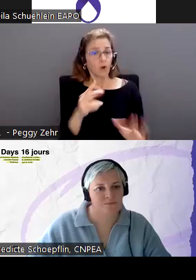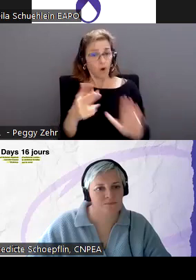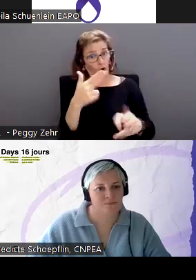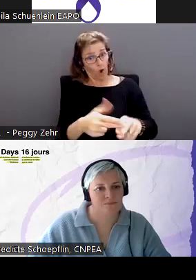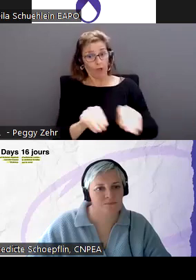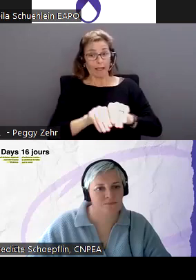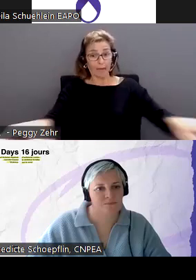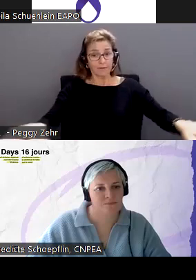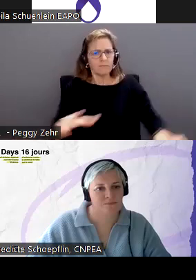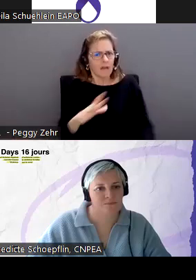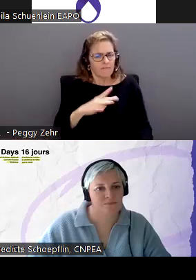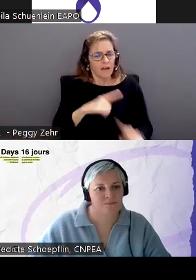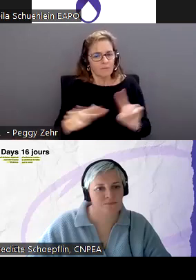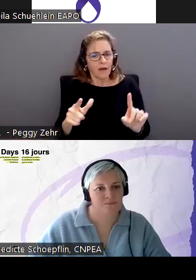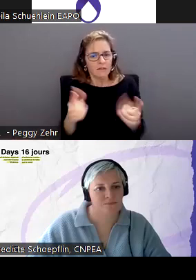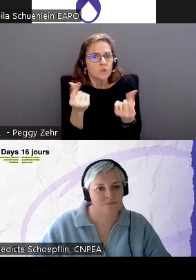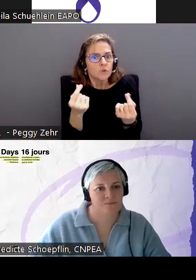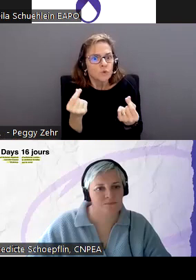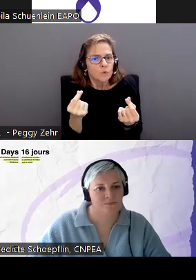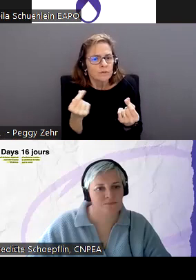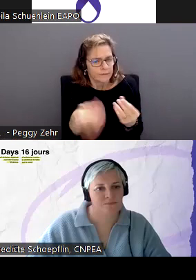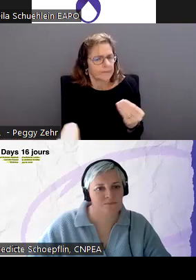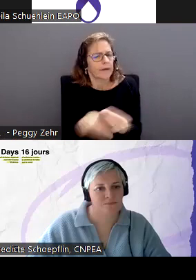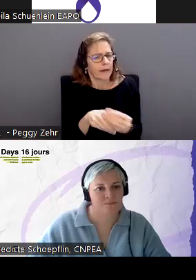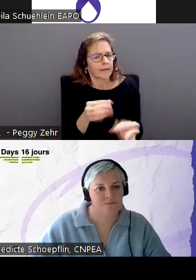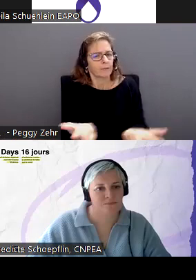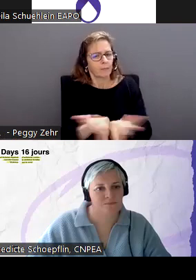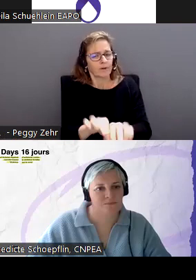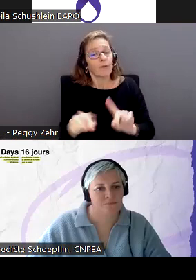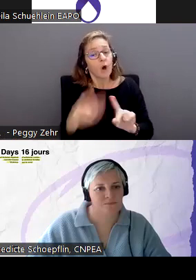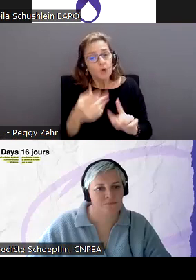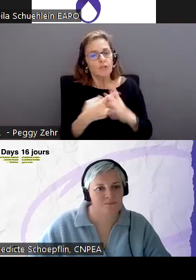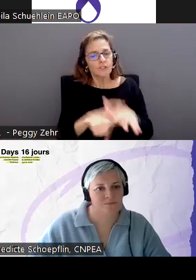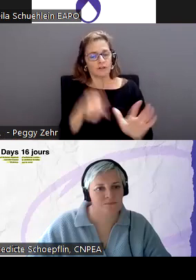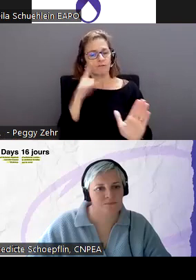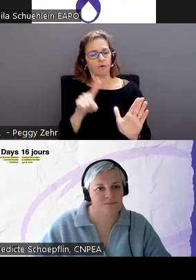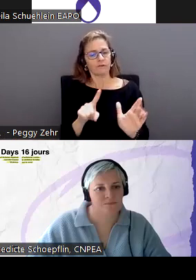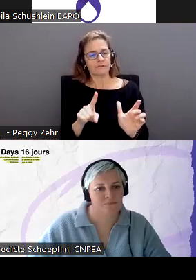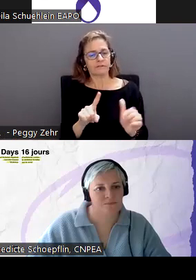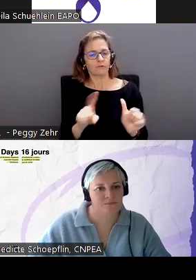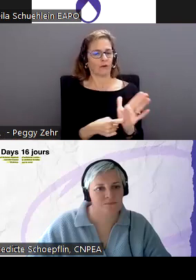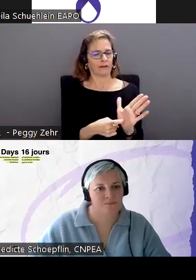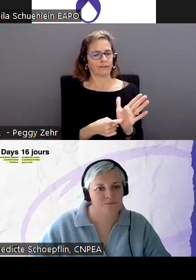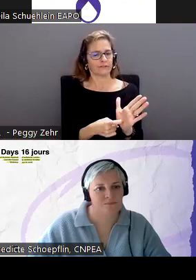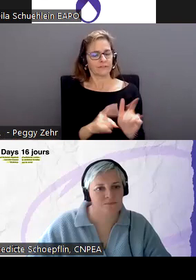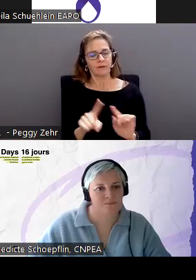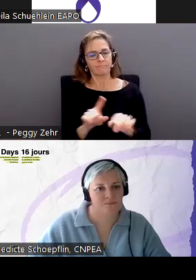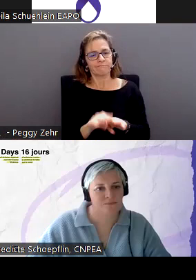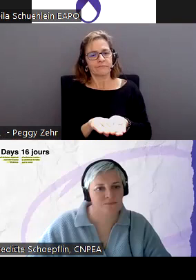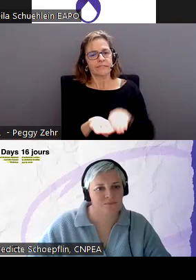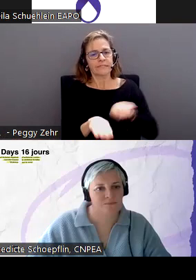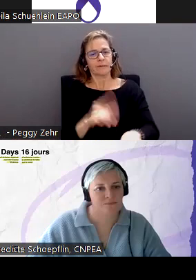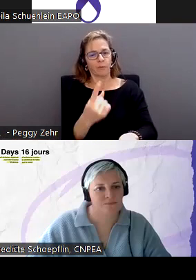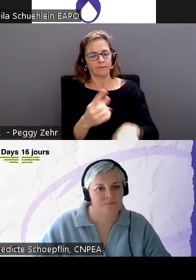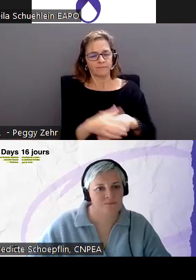2 different things, but it's a good start. I'm showing you this slide because there was also an inquest just a